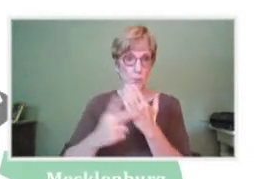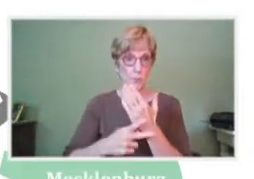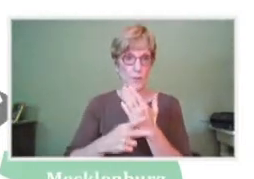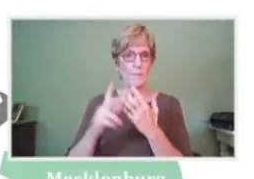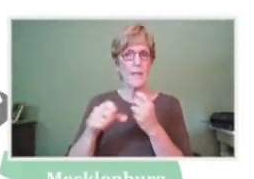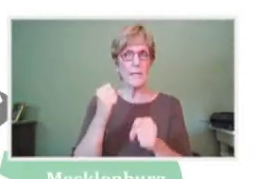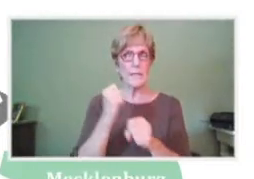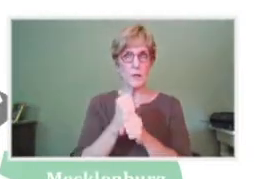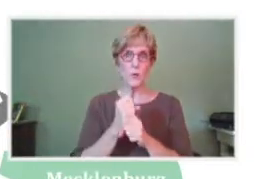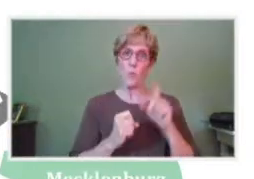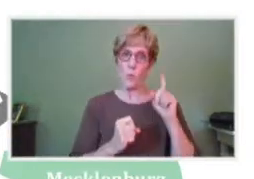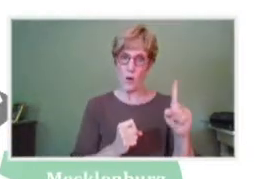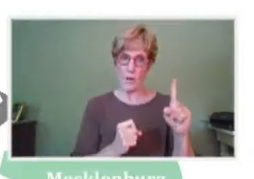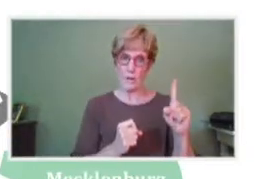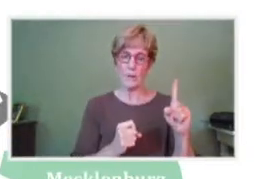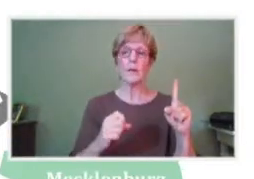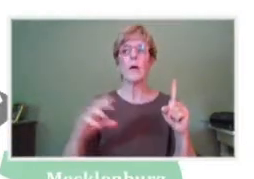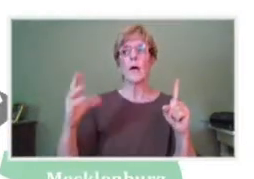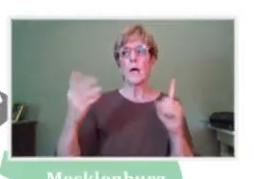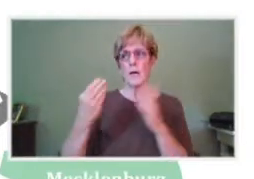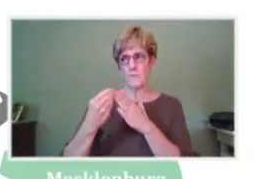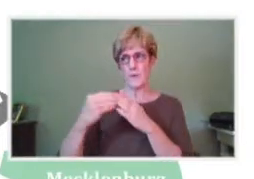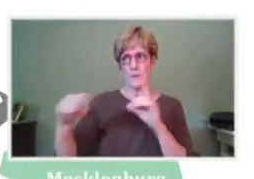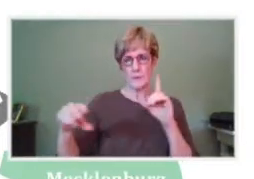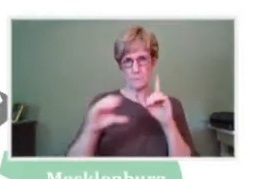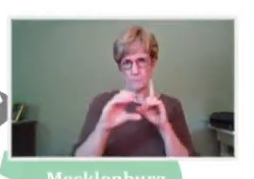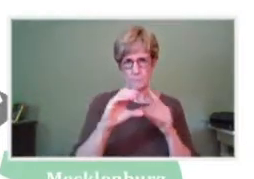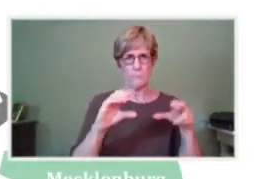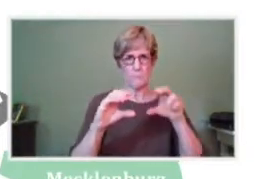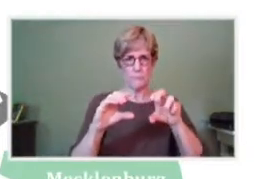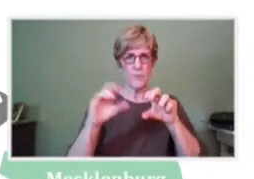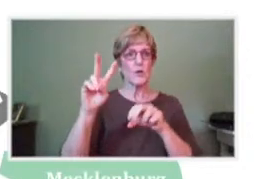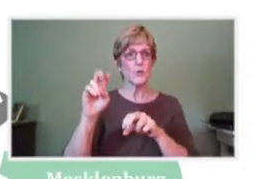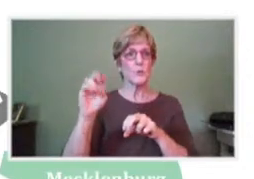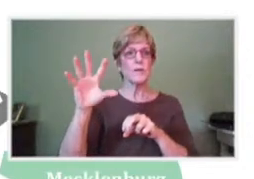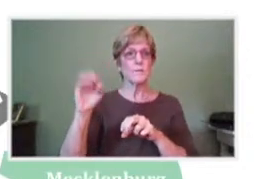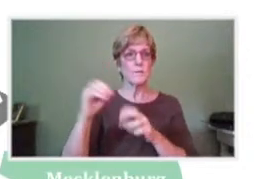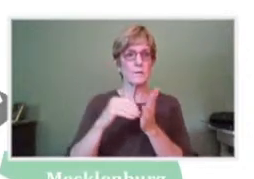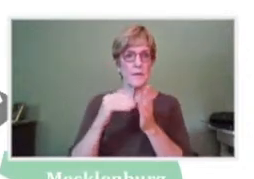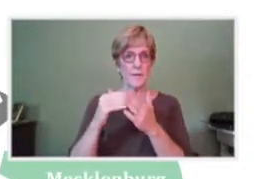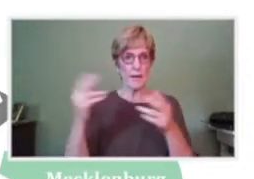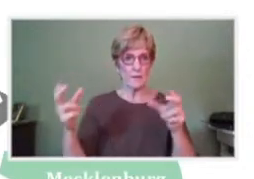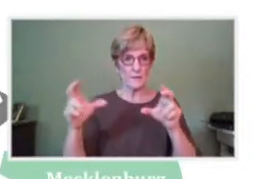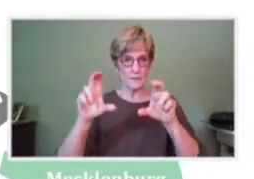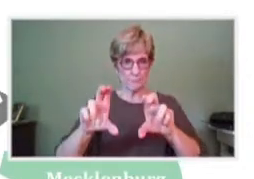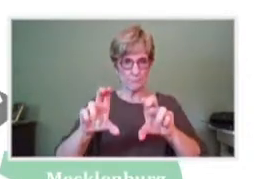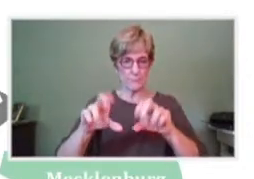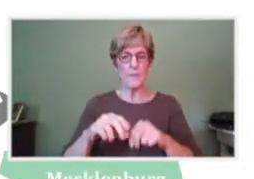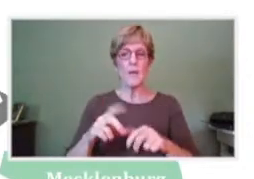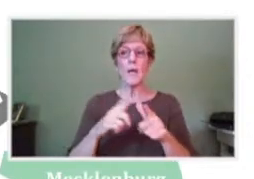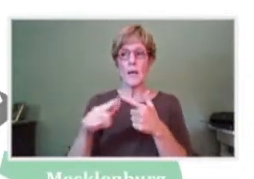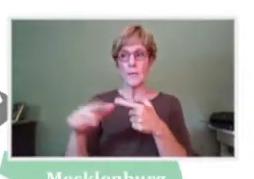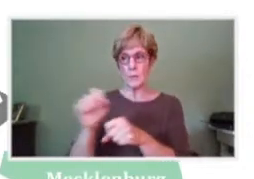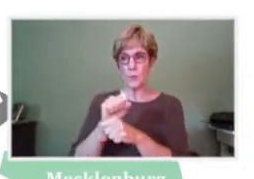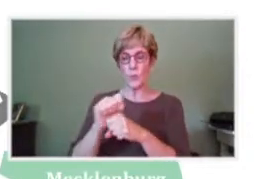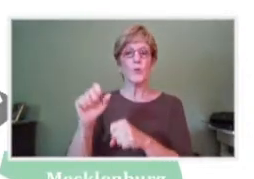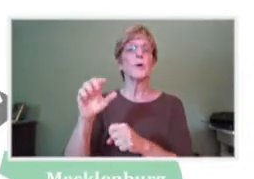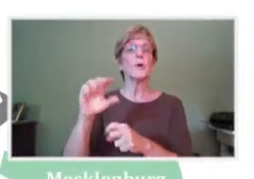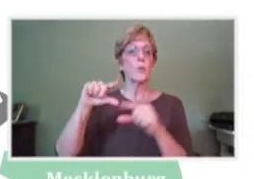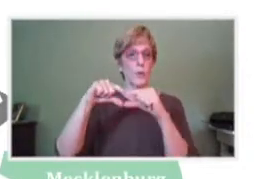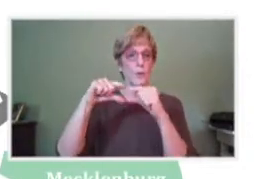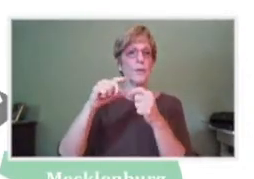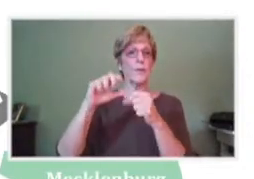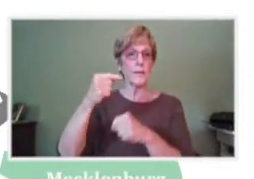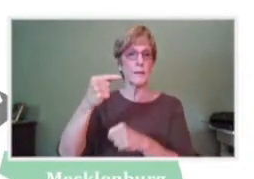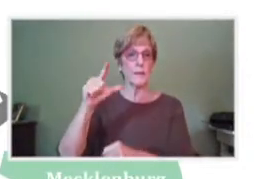one. The program was co-funded by both entities at $250,000 apiece. We then worked with Cure Violence Global